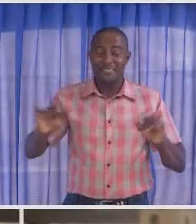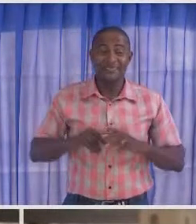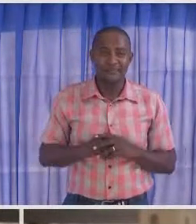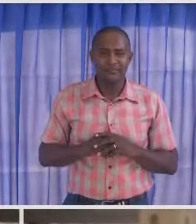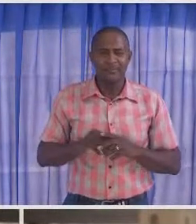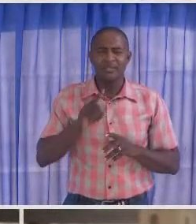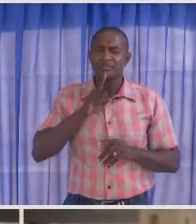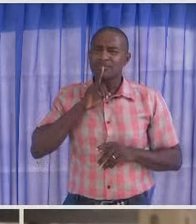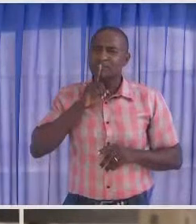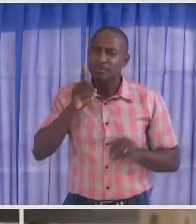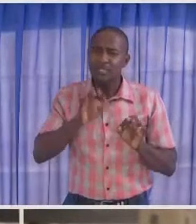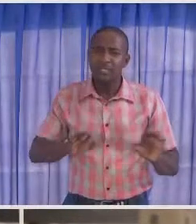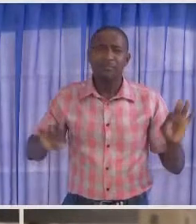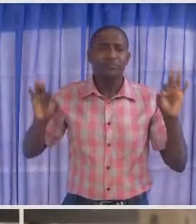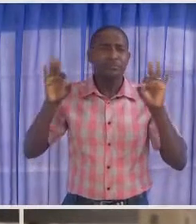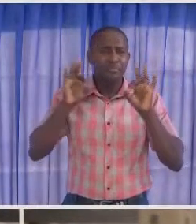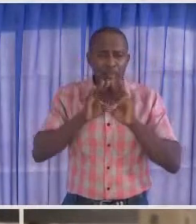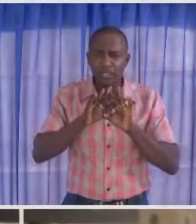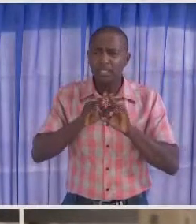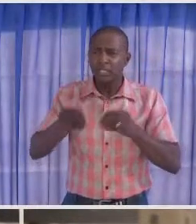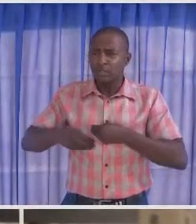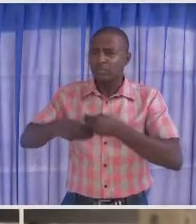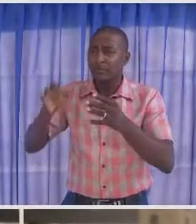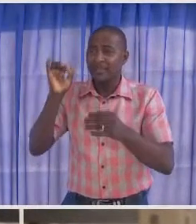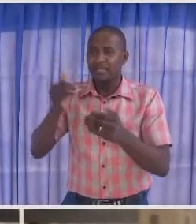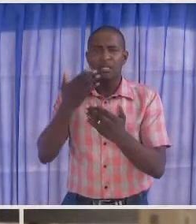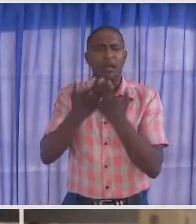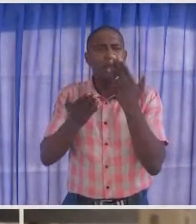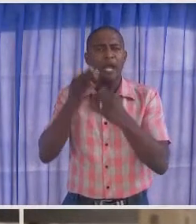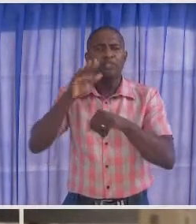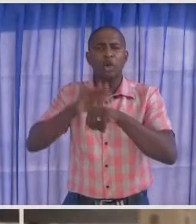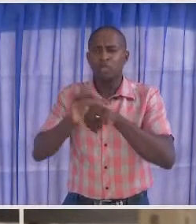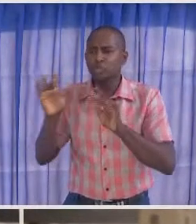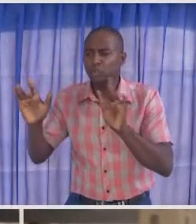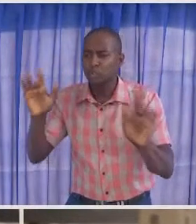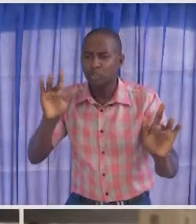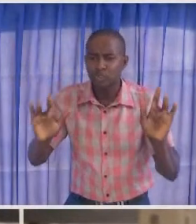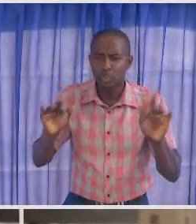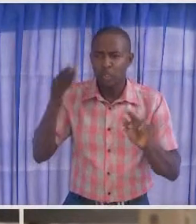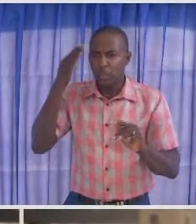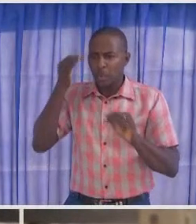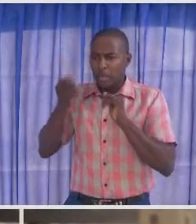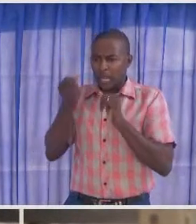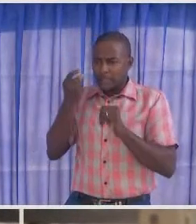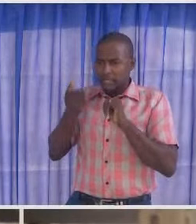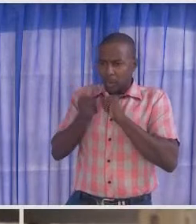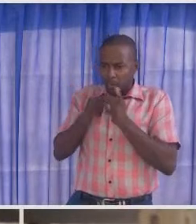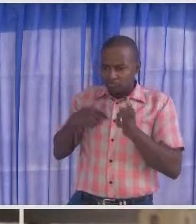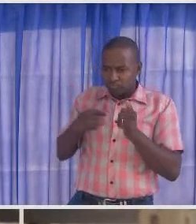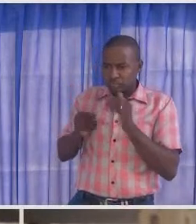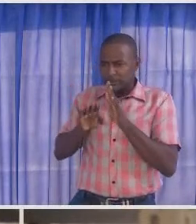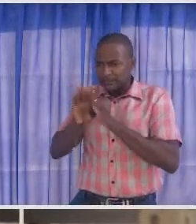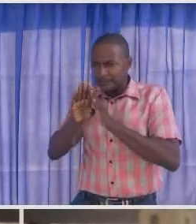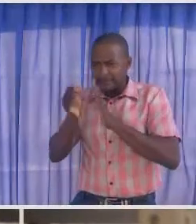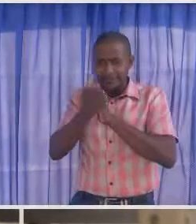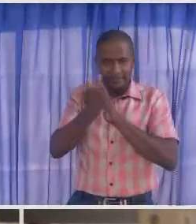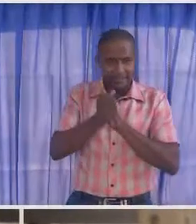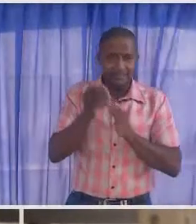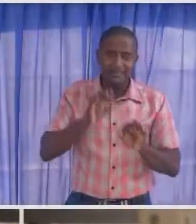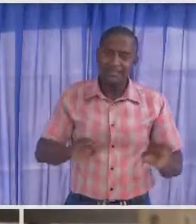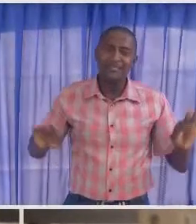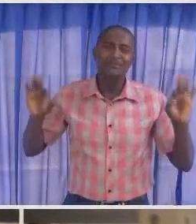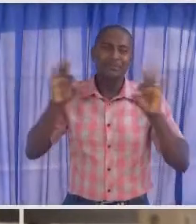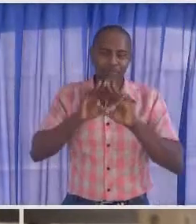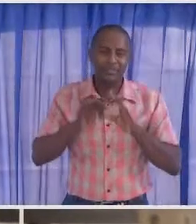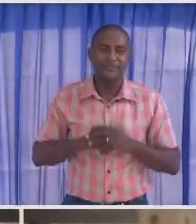really important to be able to provide that hands-on experience to complement the theoretical components when you're training persons to become solid